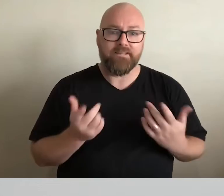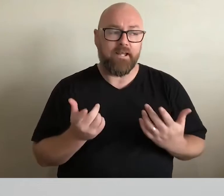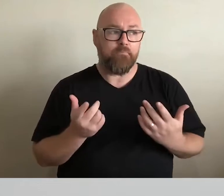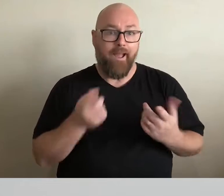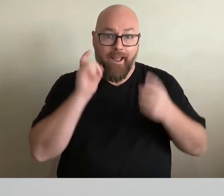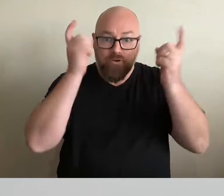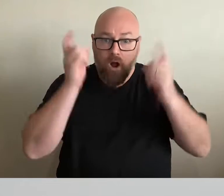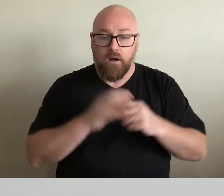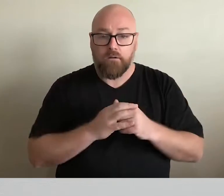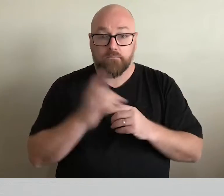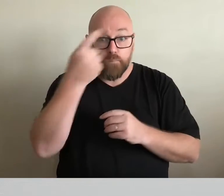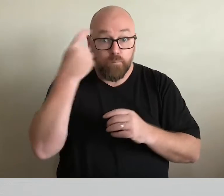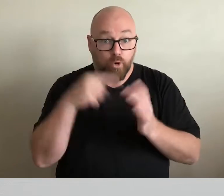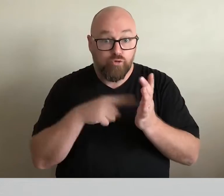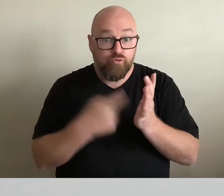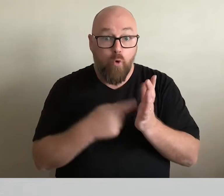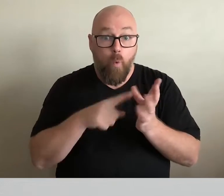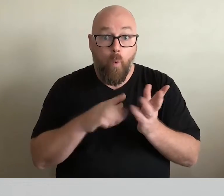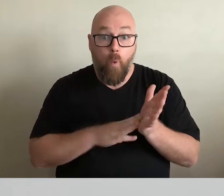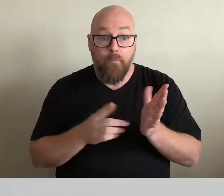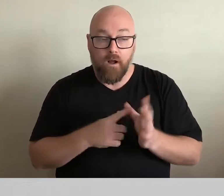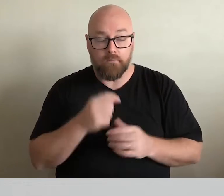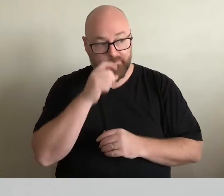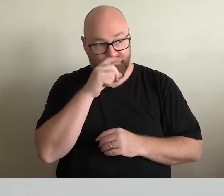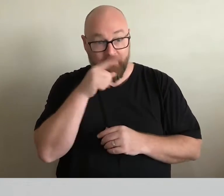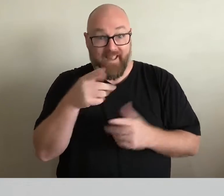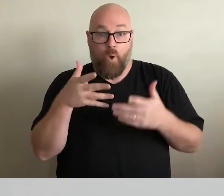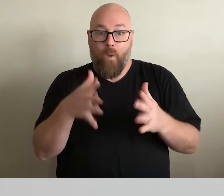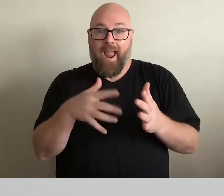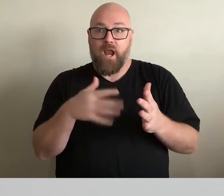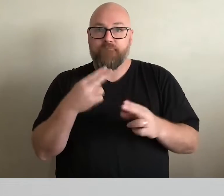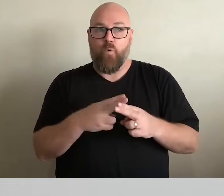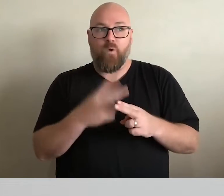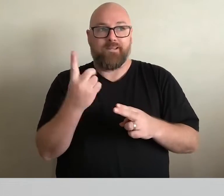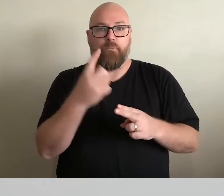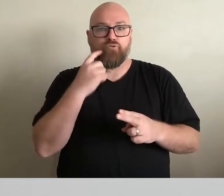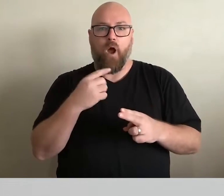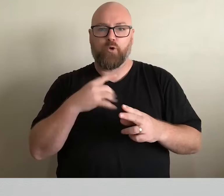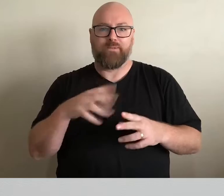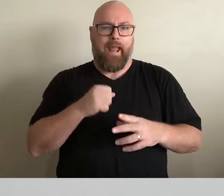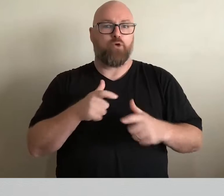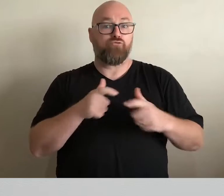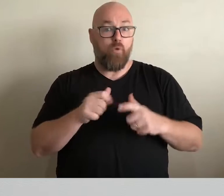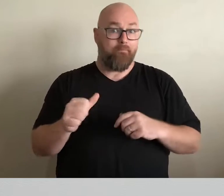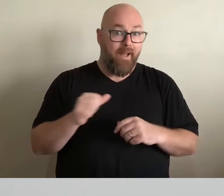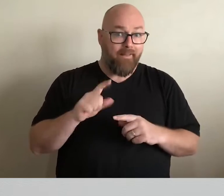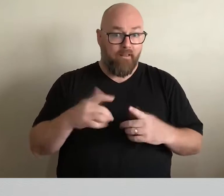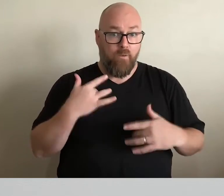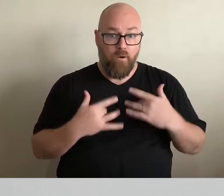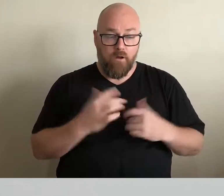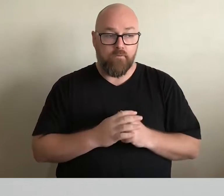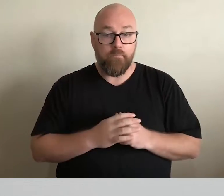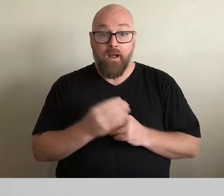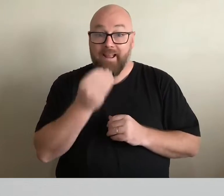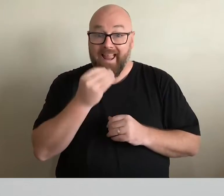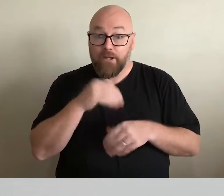anxiety, or trauma. Sometimes they're a way for the person to feel a sense of control in their lives. Also, having an eating disorder may